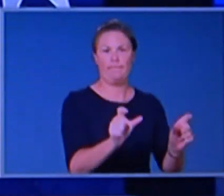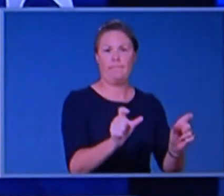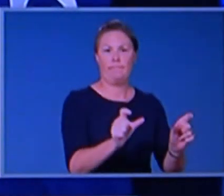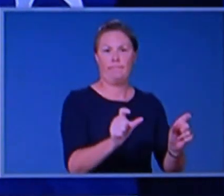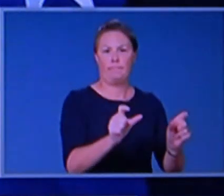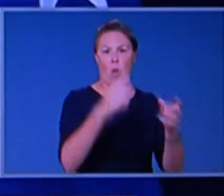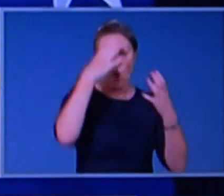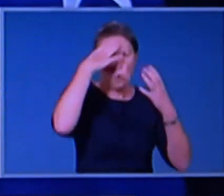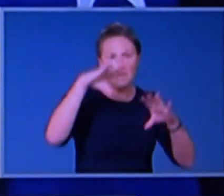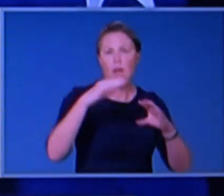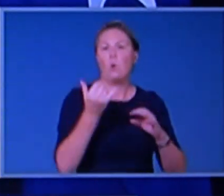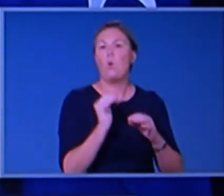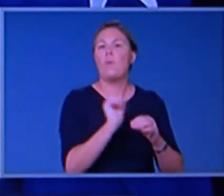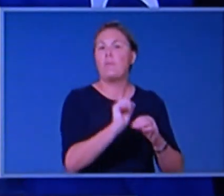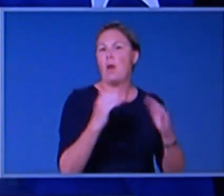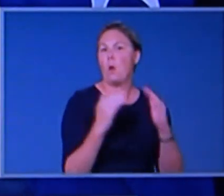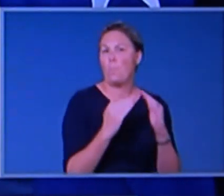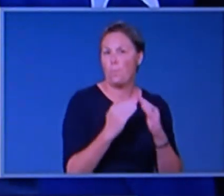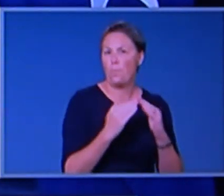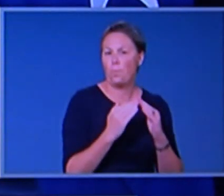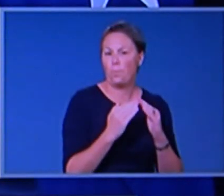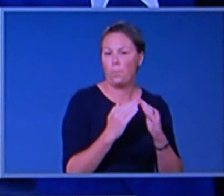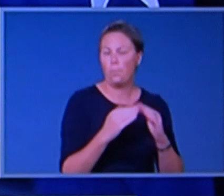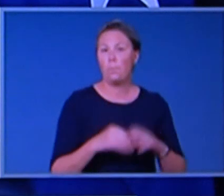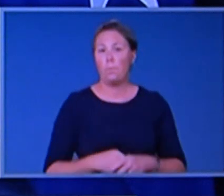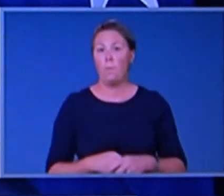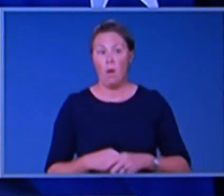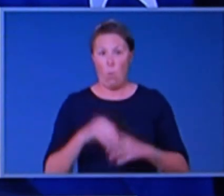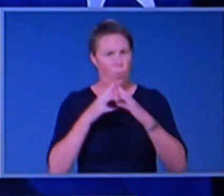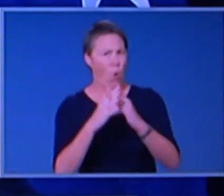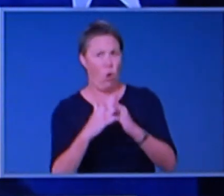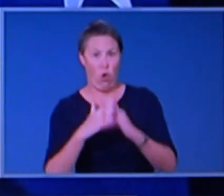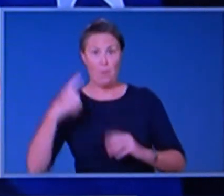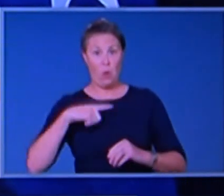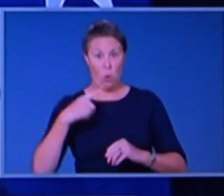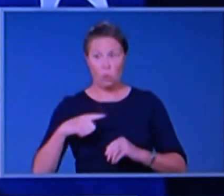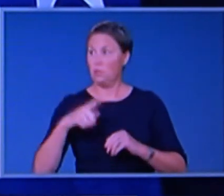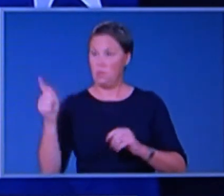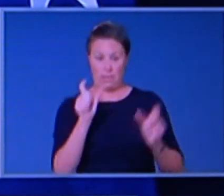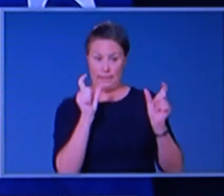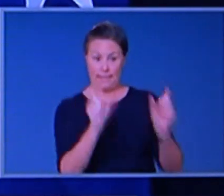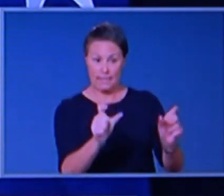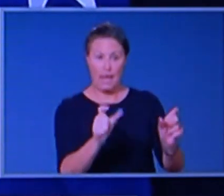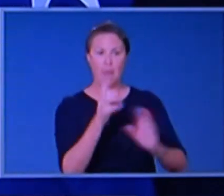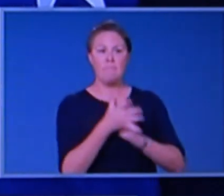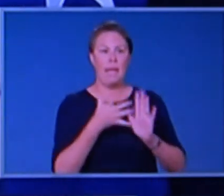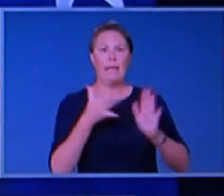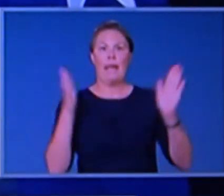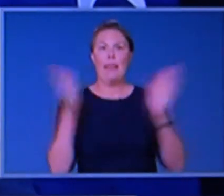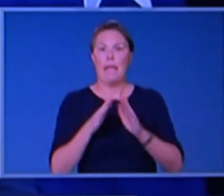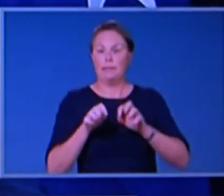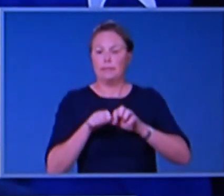to that as a national cabinet, and you've seen the evidence of those measures as we've seen the curve flatten and the number of cases